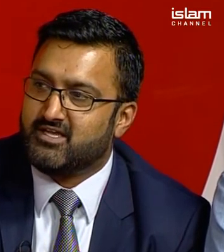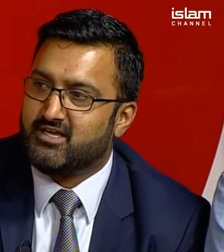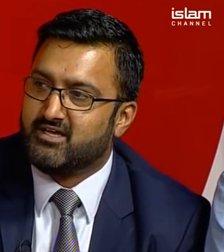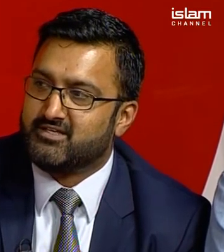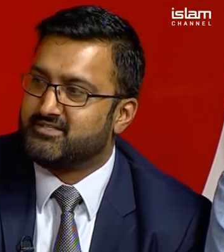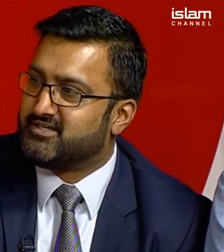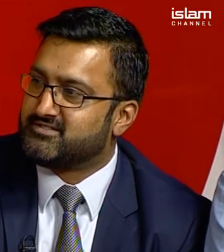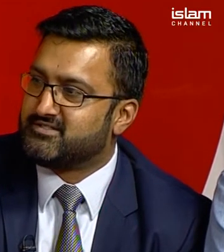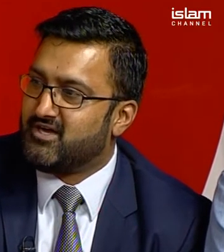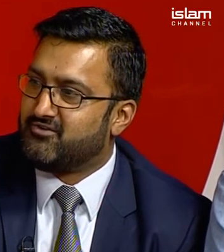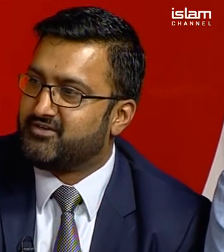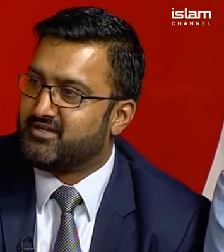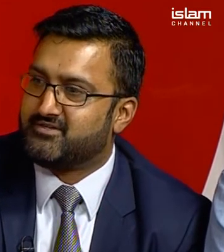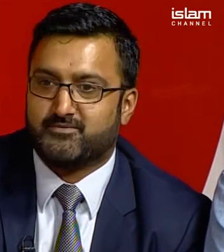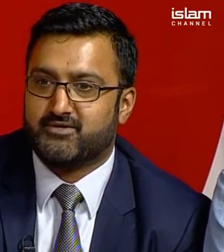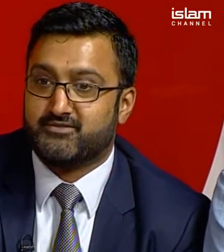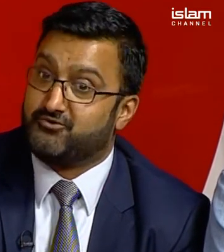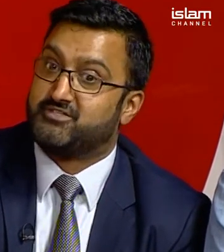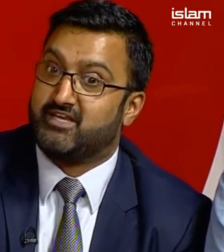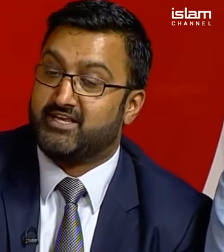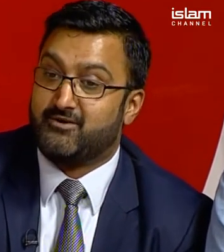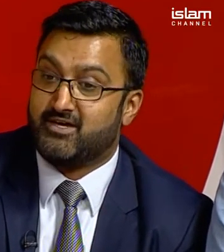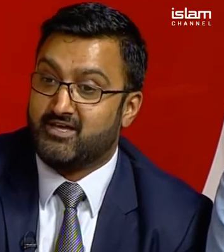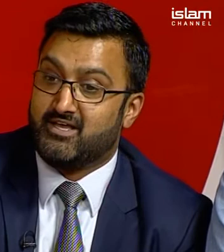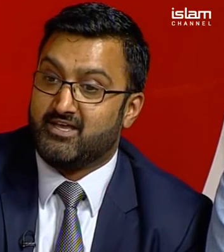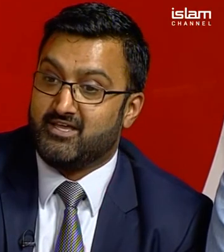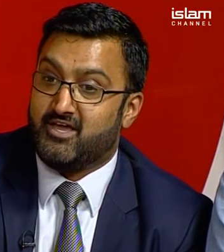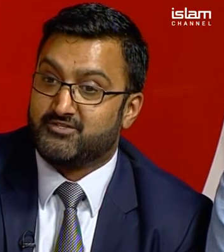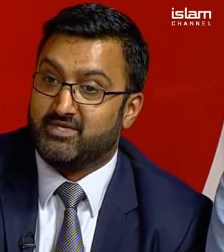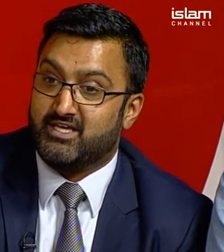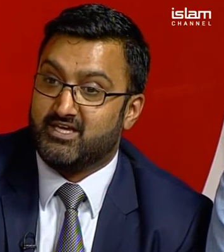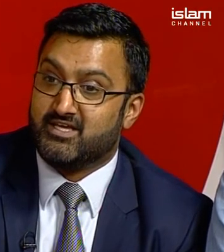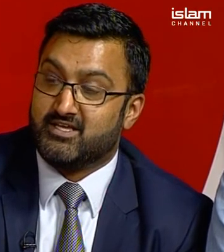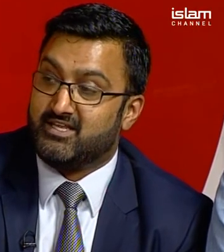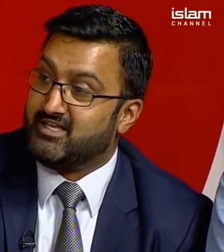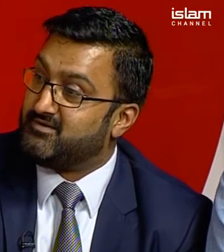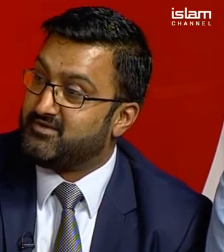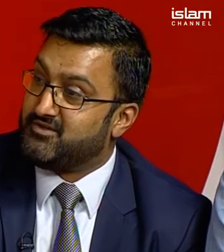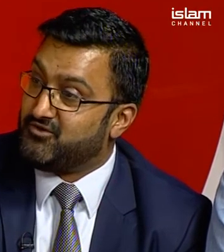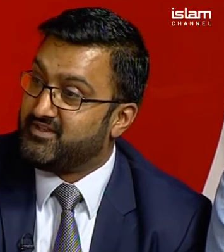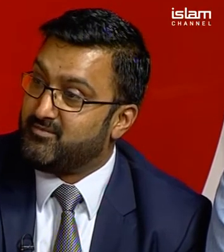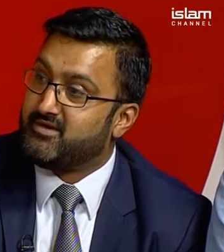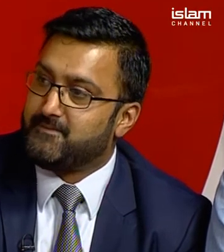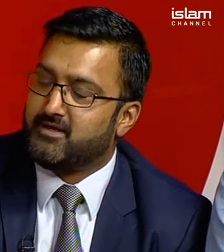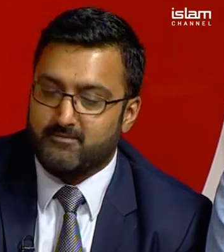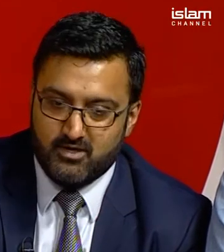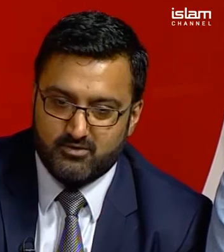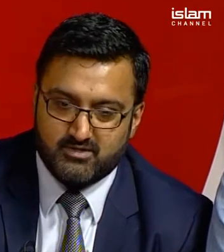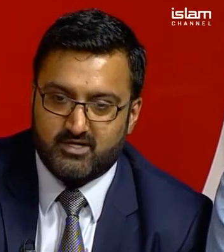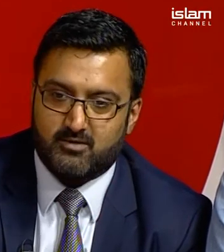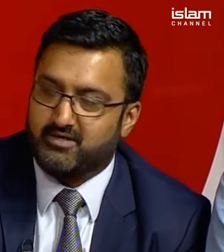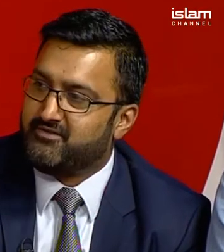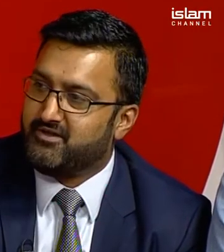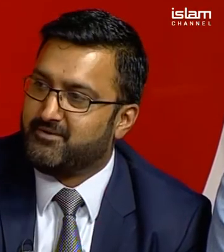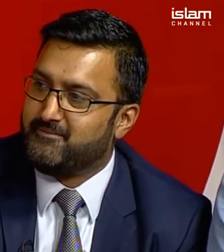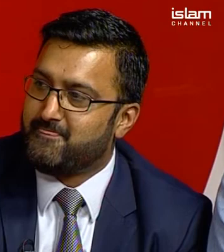isn't really discussed that often, and I suppose, unfortunately, in our chaos we avoided that, but we've still